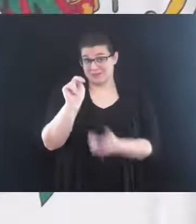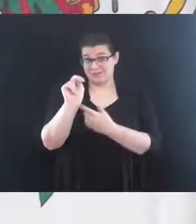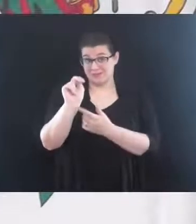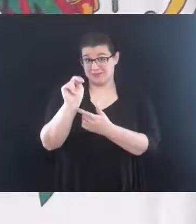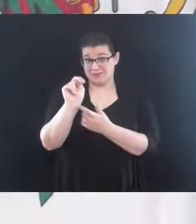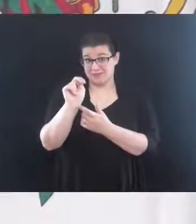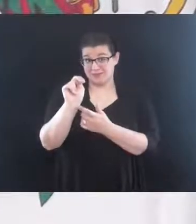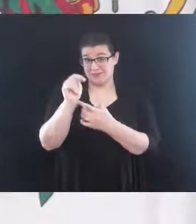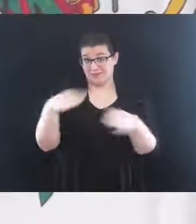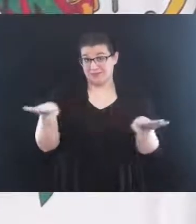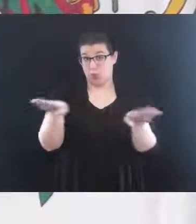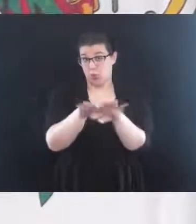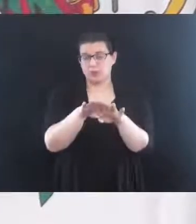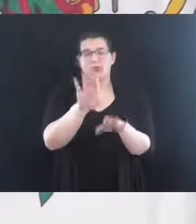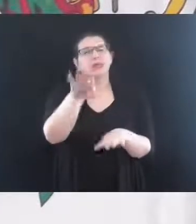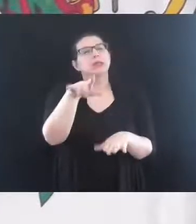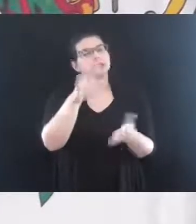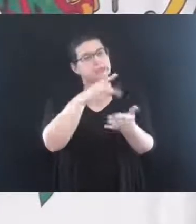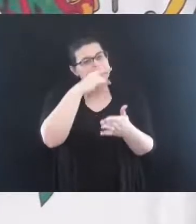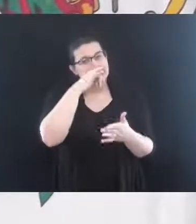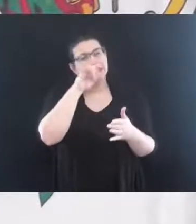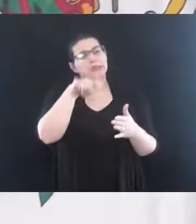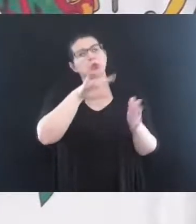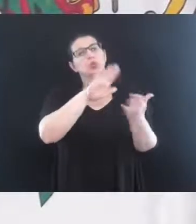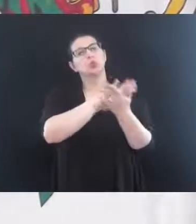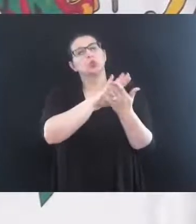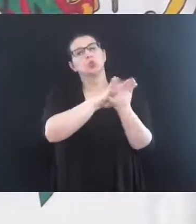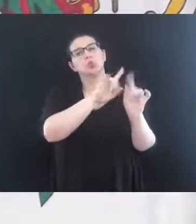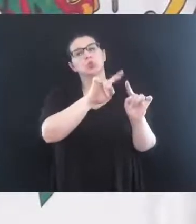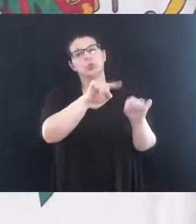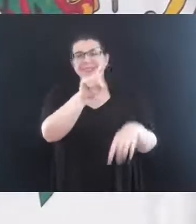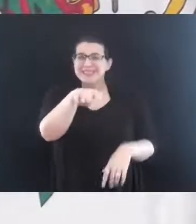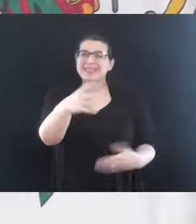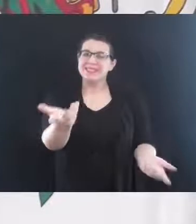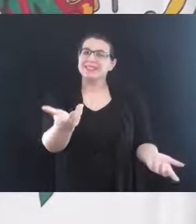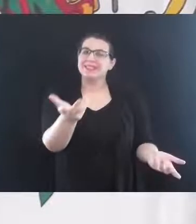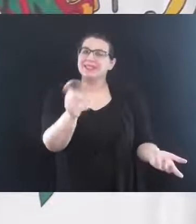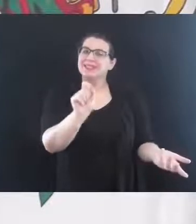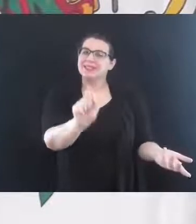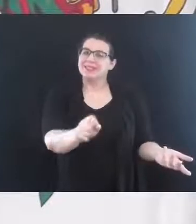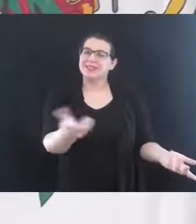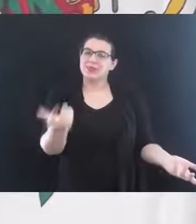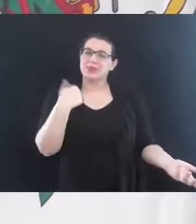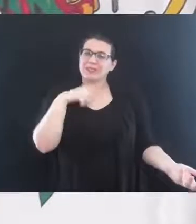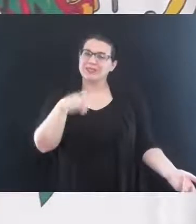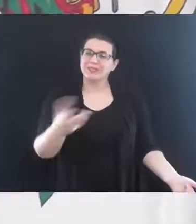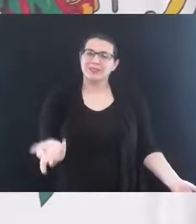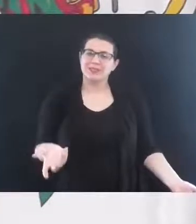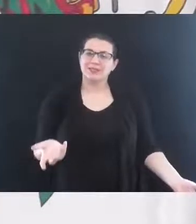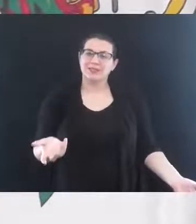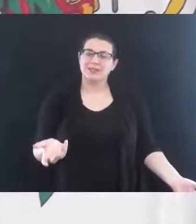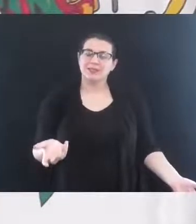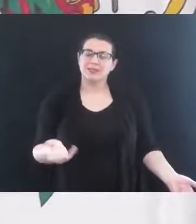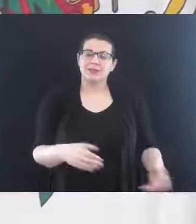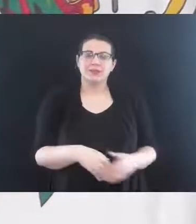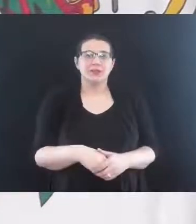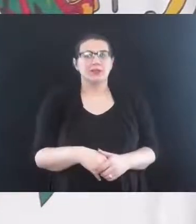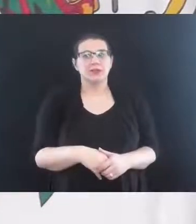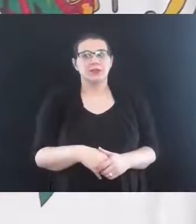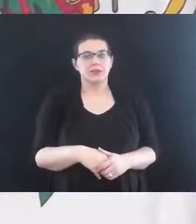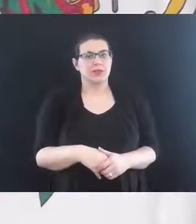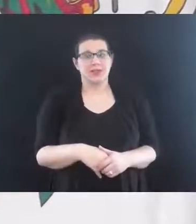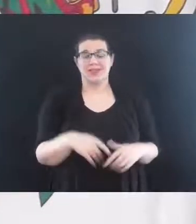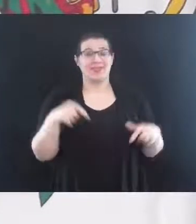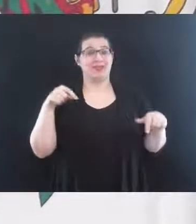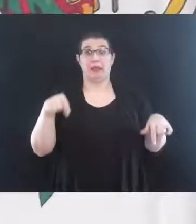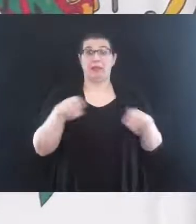We need our kids to be in school, do we not? That's all there is to it. And, you know, with the outbreaks, I guess, as severe